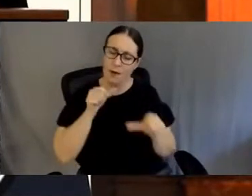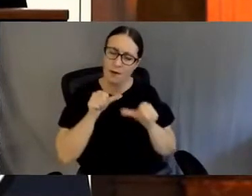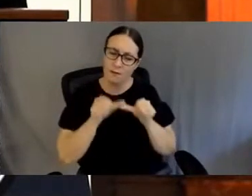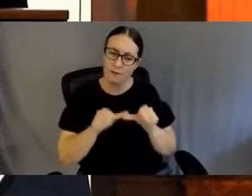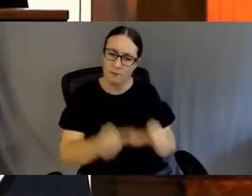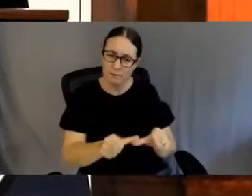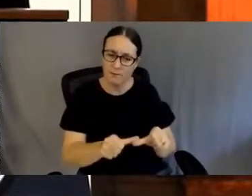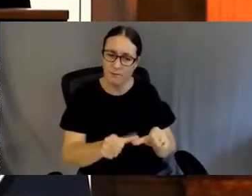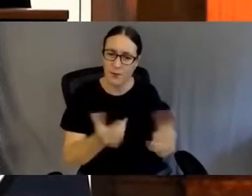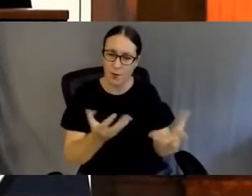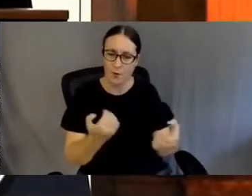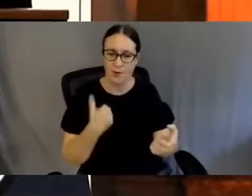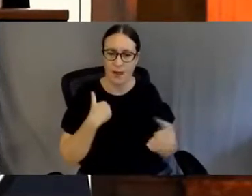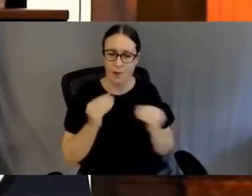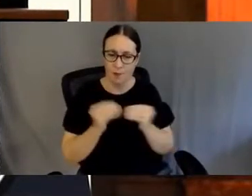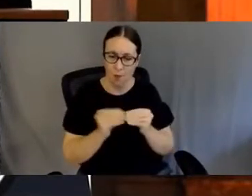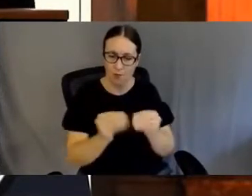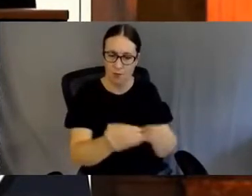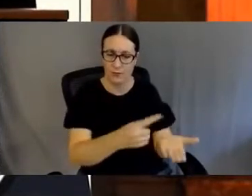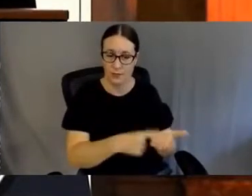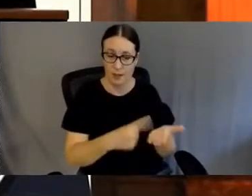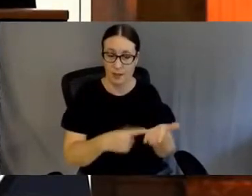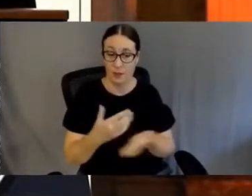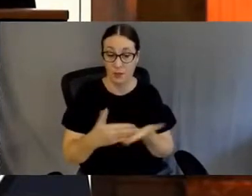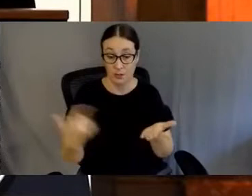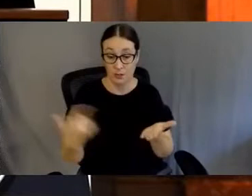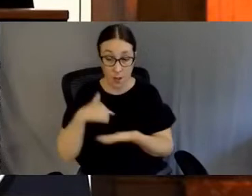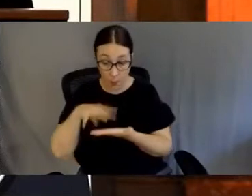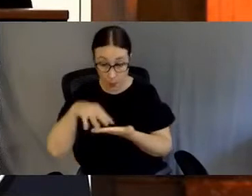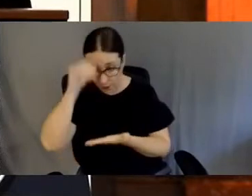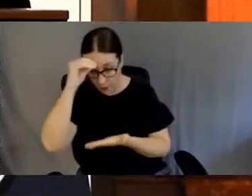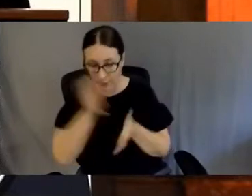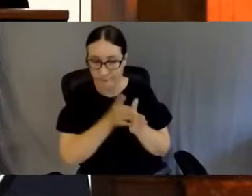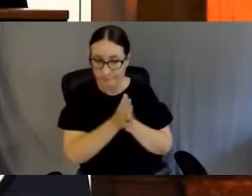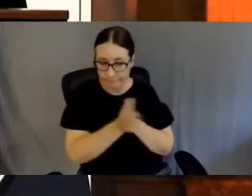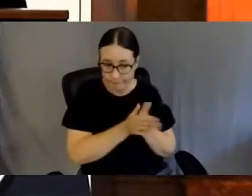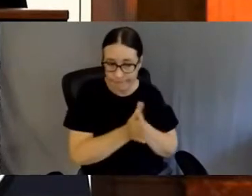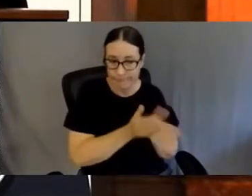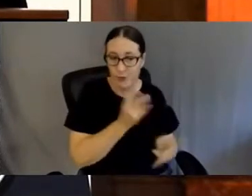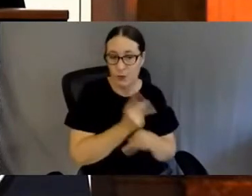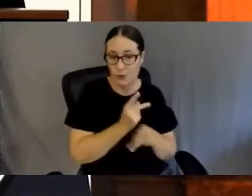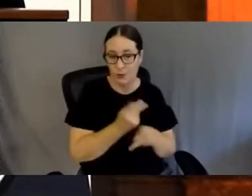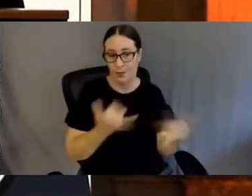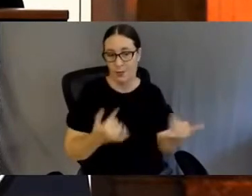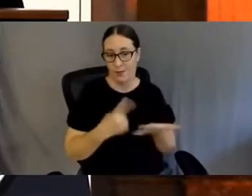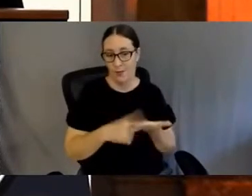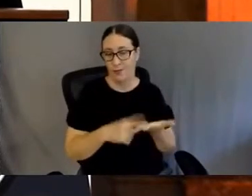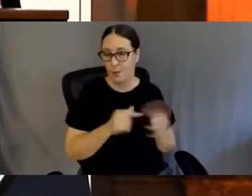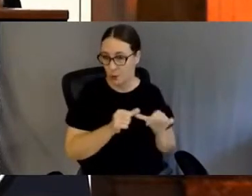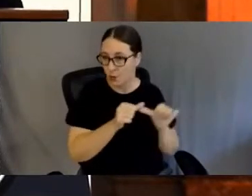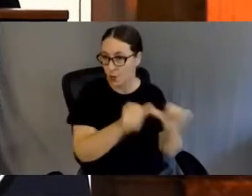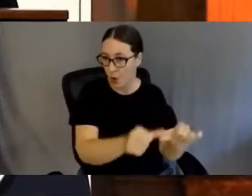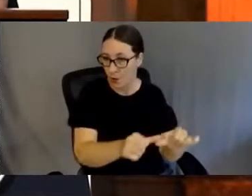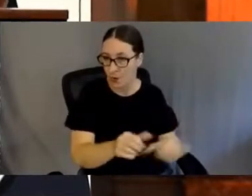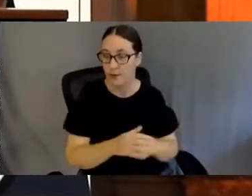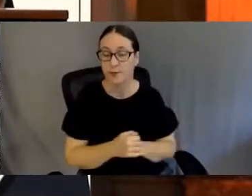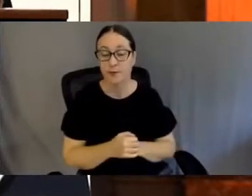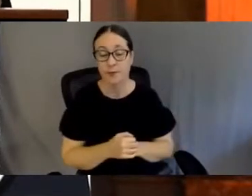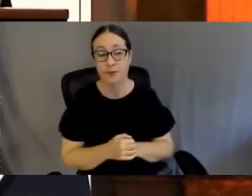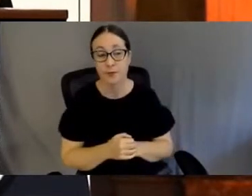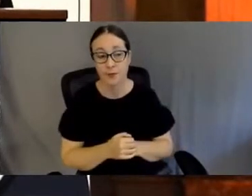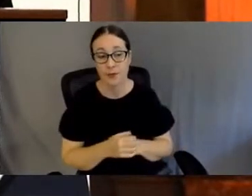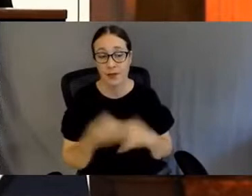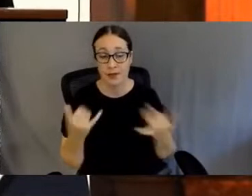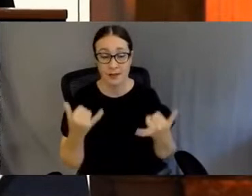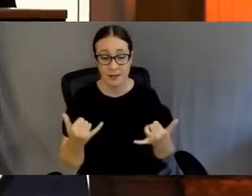conversations. Some of the things that we heard is, first of all, that appetite to keep these conversations going. We also heard about, throughout